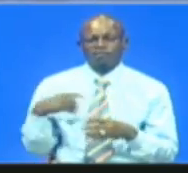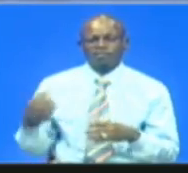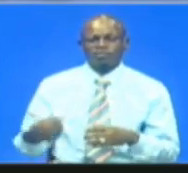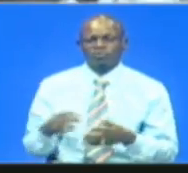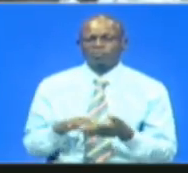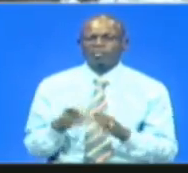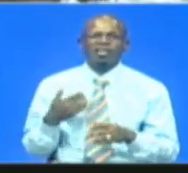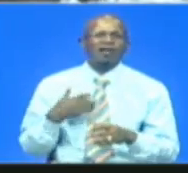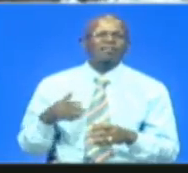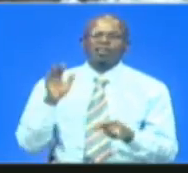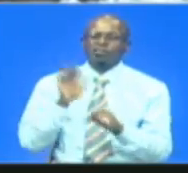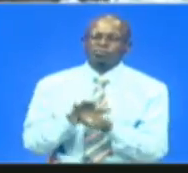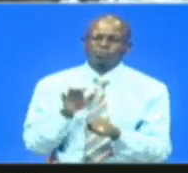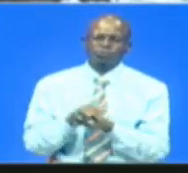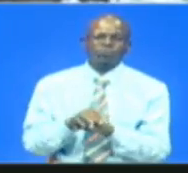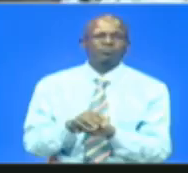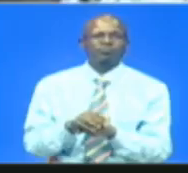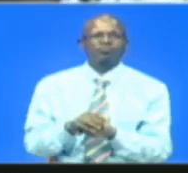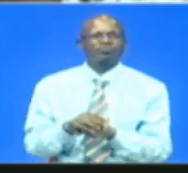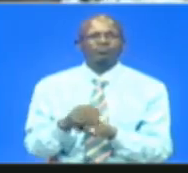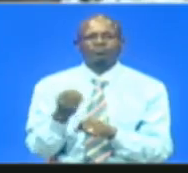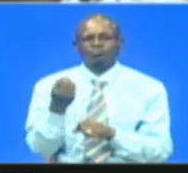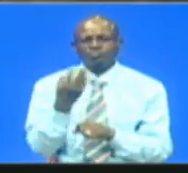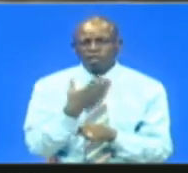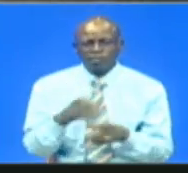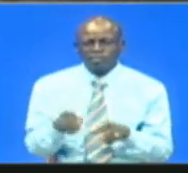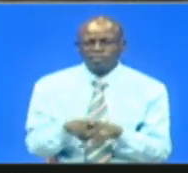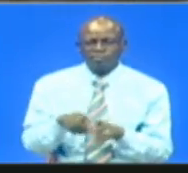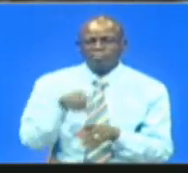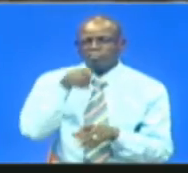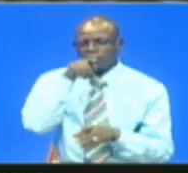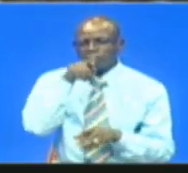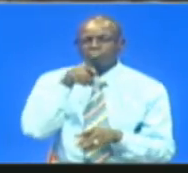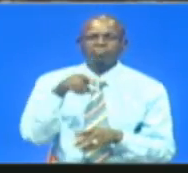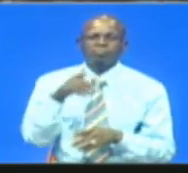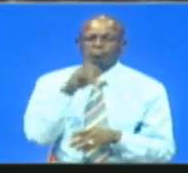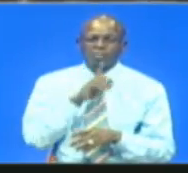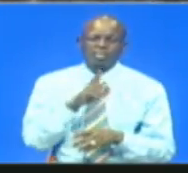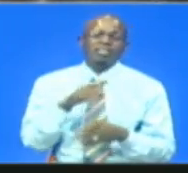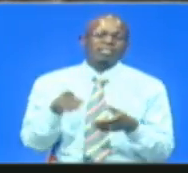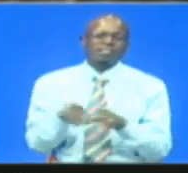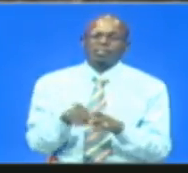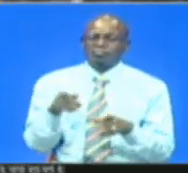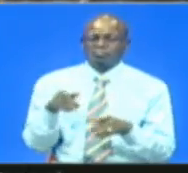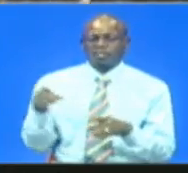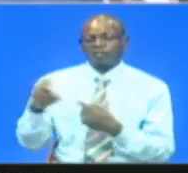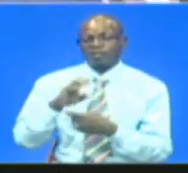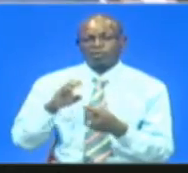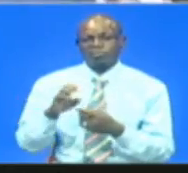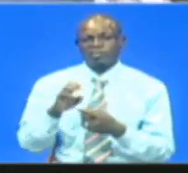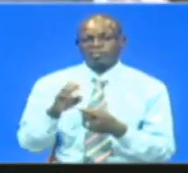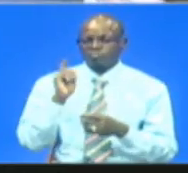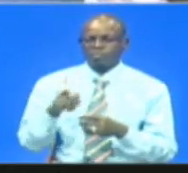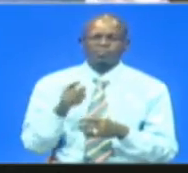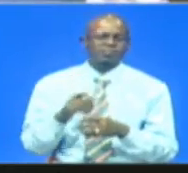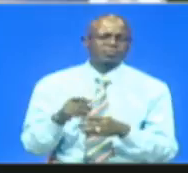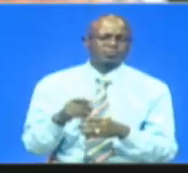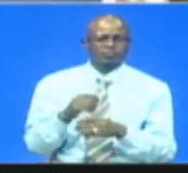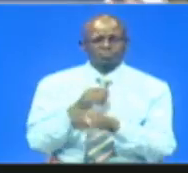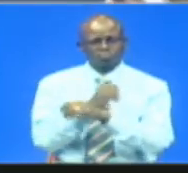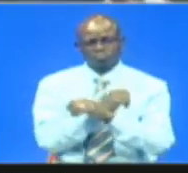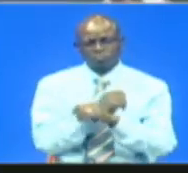there's bees, which shows that in terms of environmental management, the environment is actually good. If you go and do an analysis, you might be